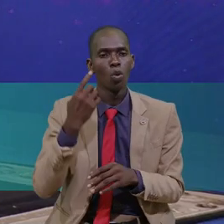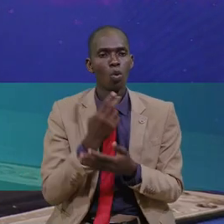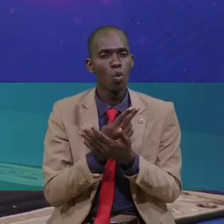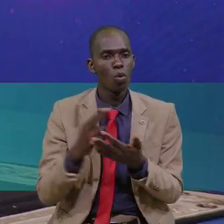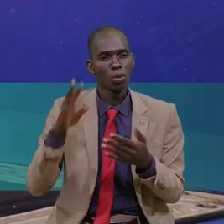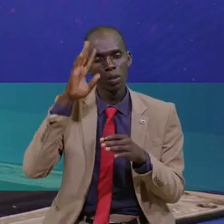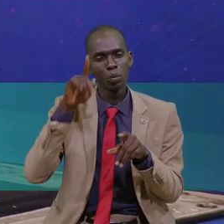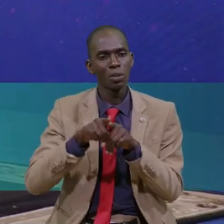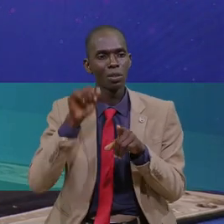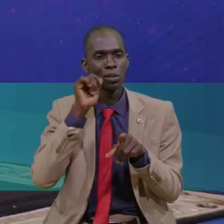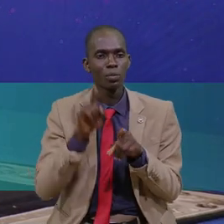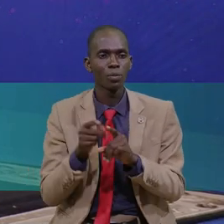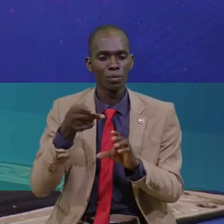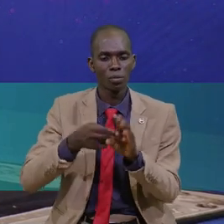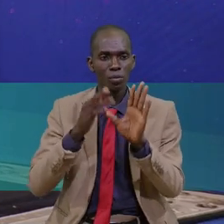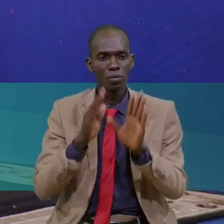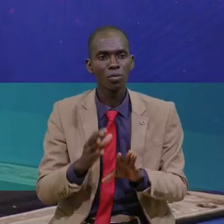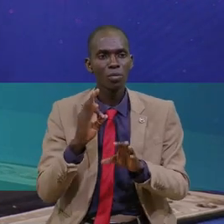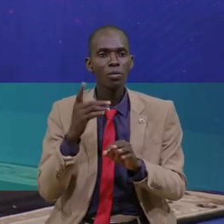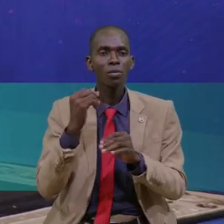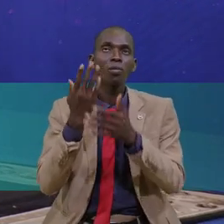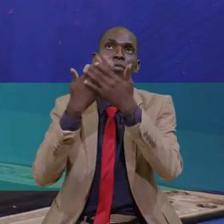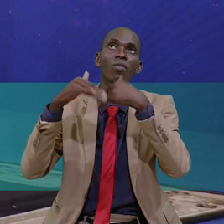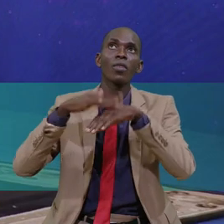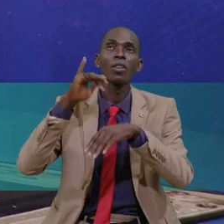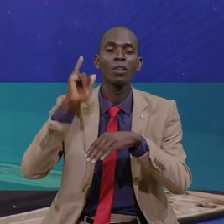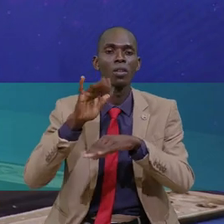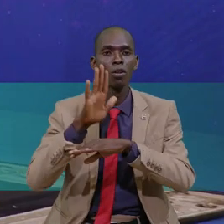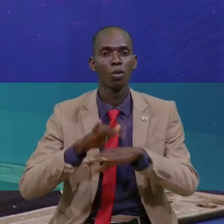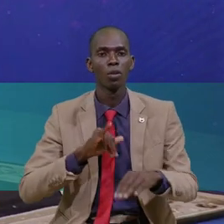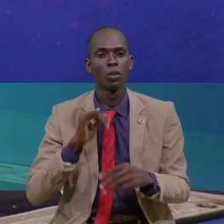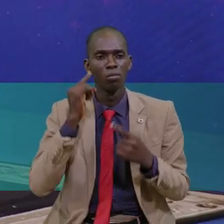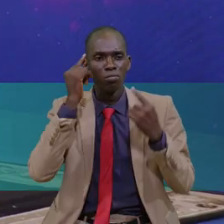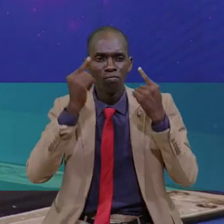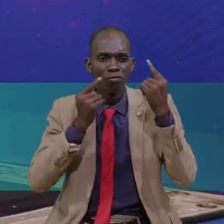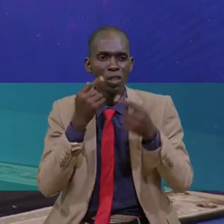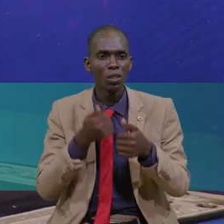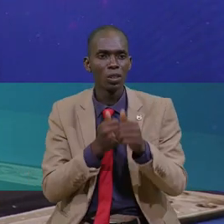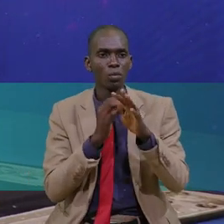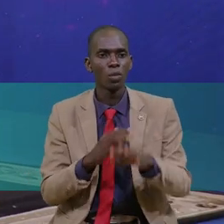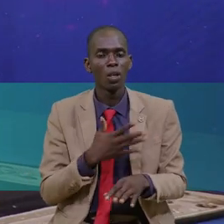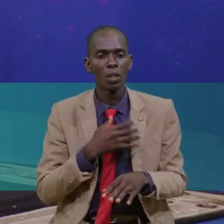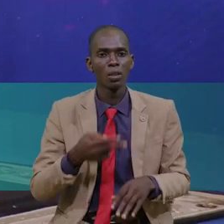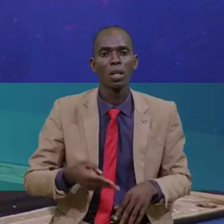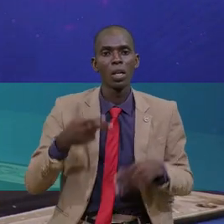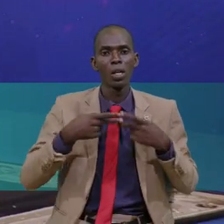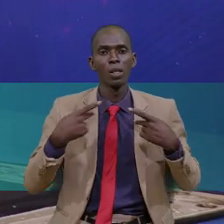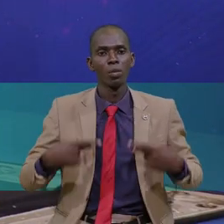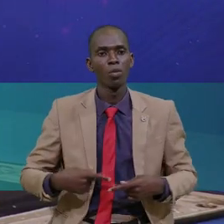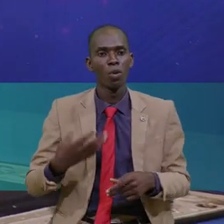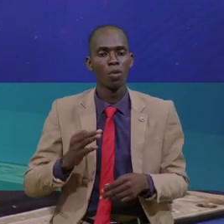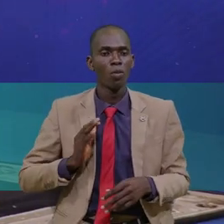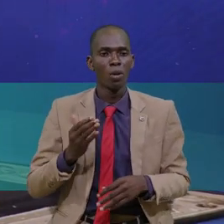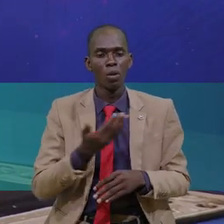calling, consider the apostle and the high priest of our profession, Christ